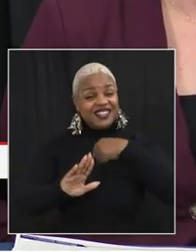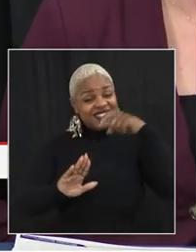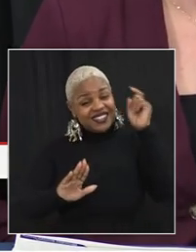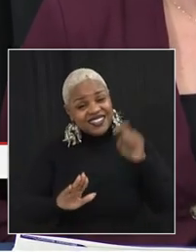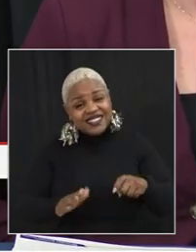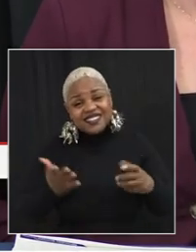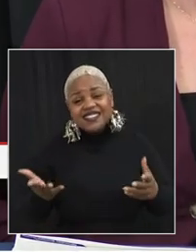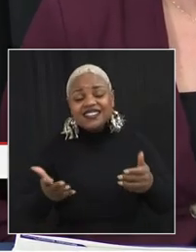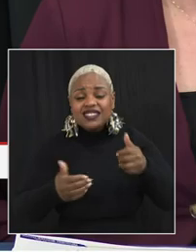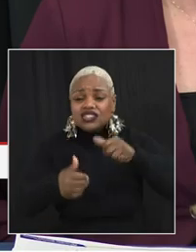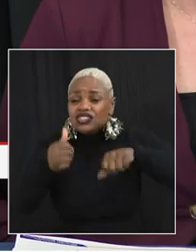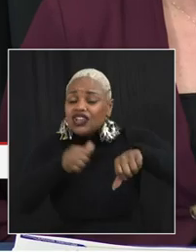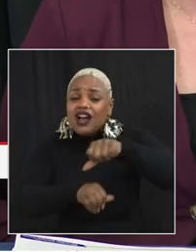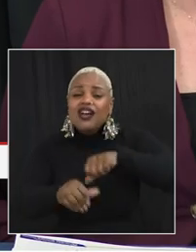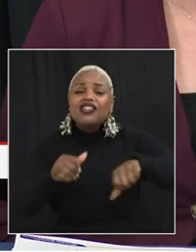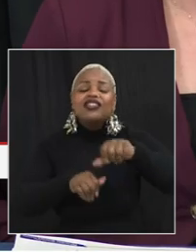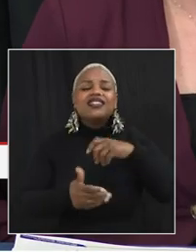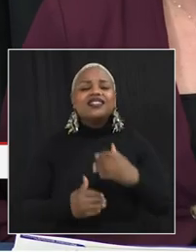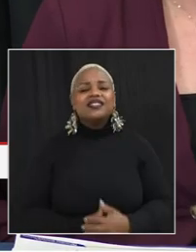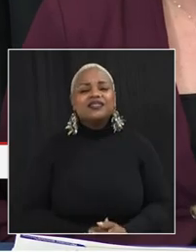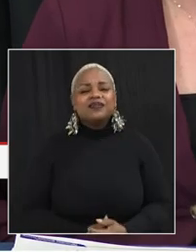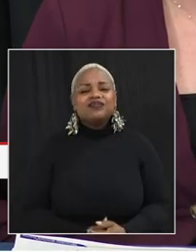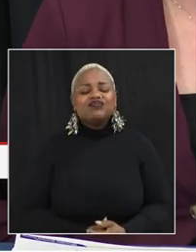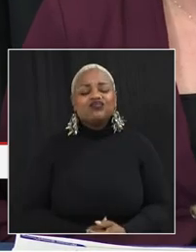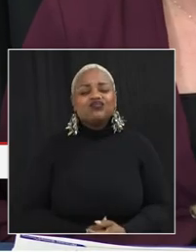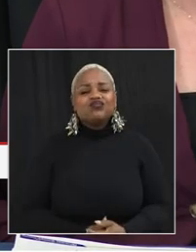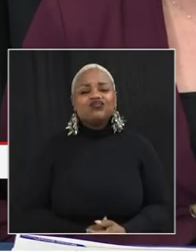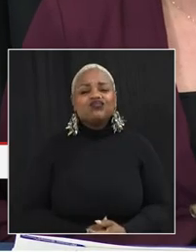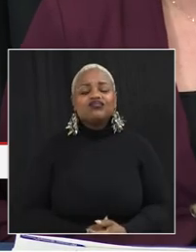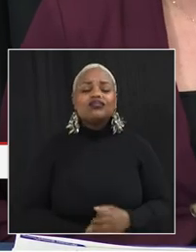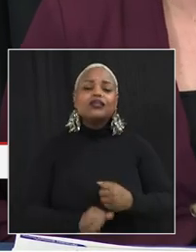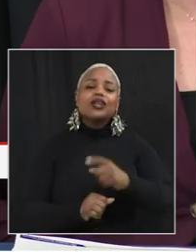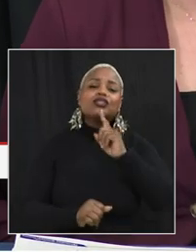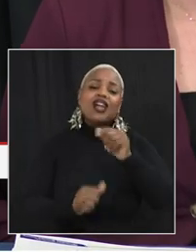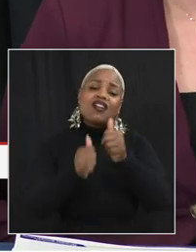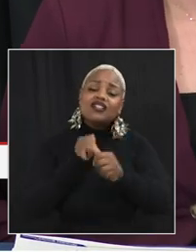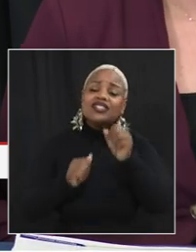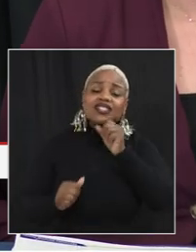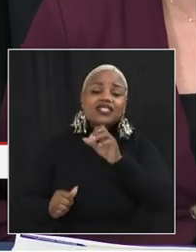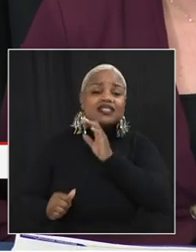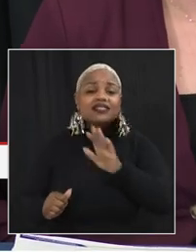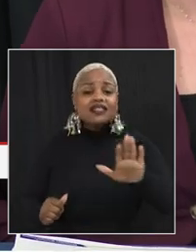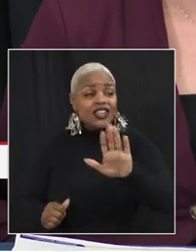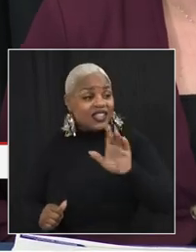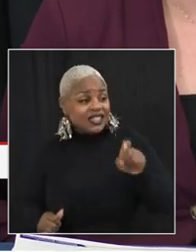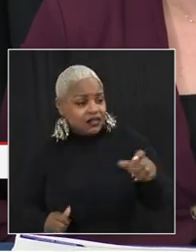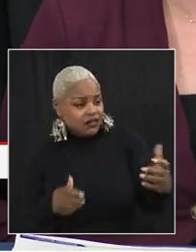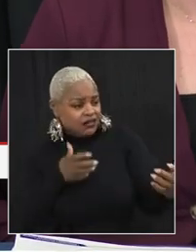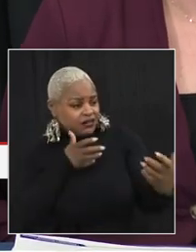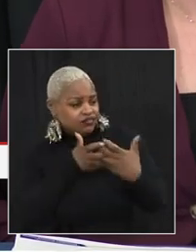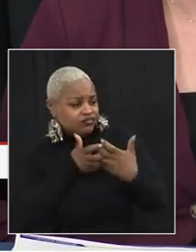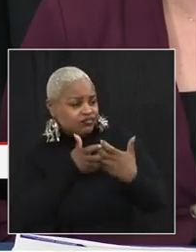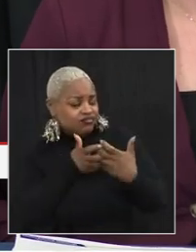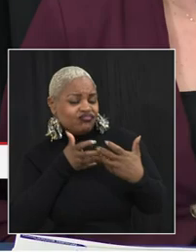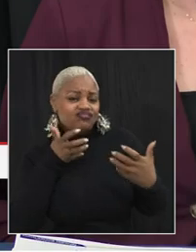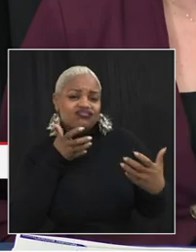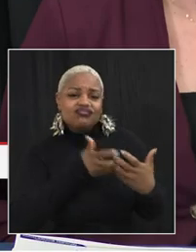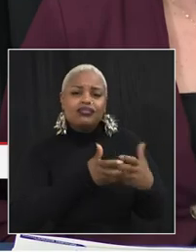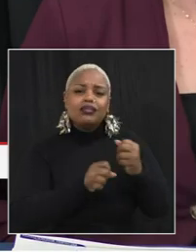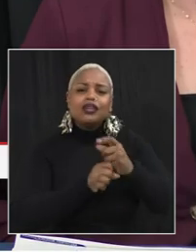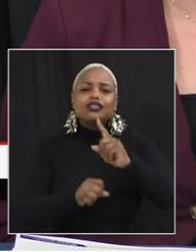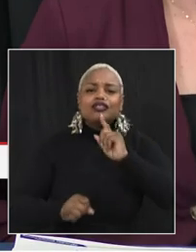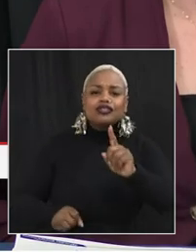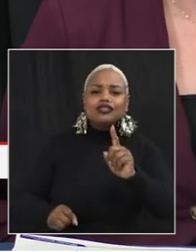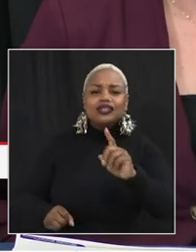another, ensuring that every senior's needs are met so that the district continues